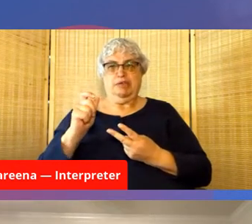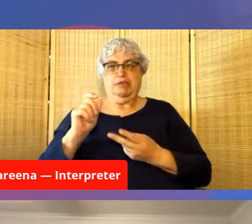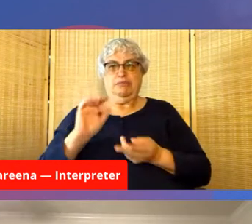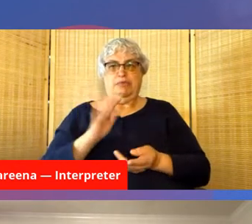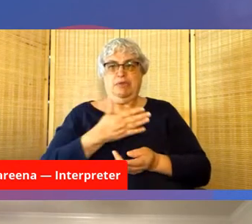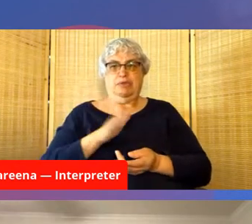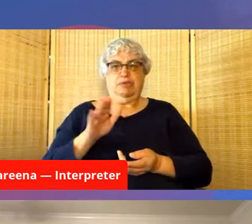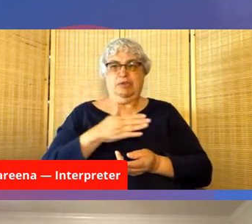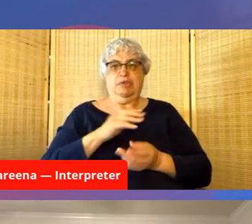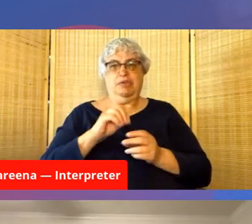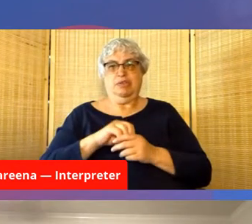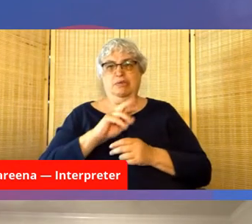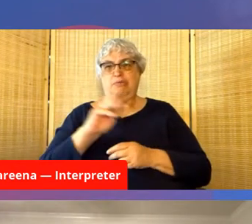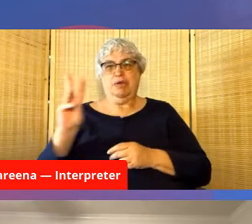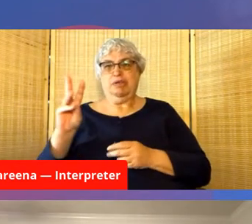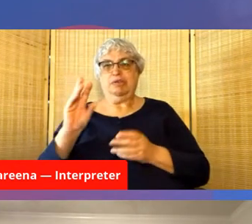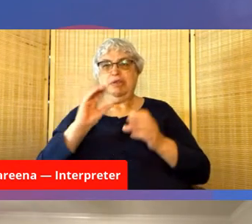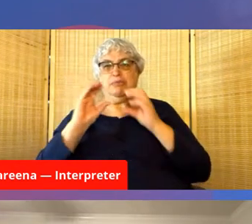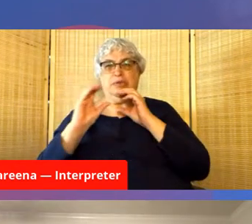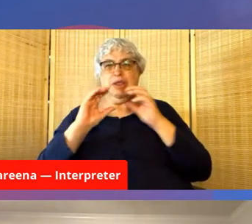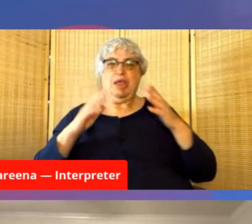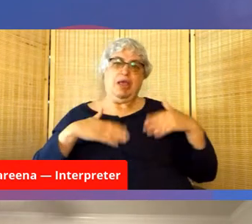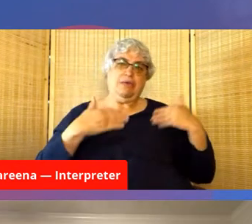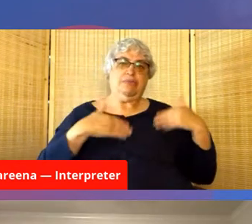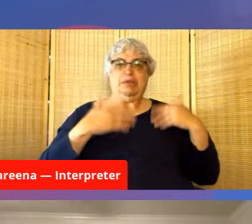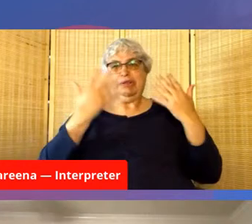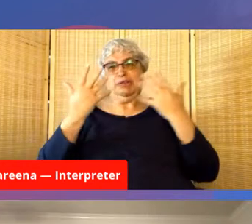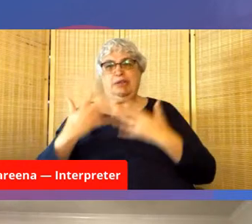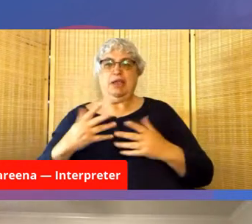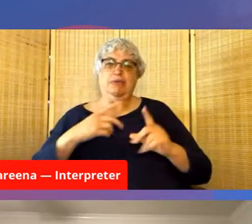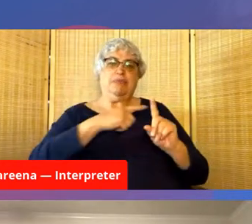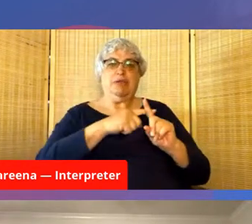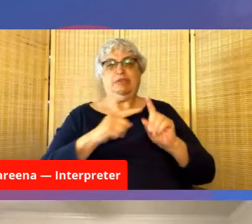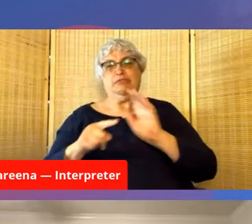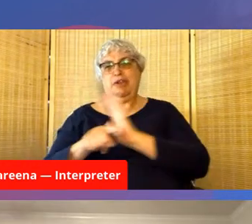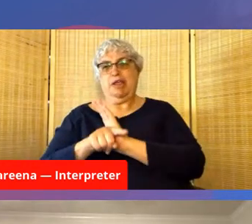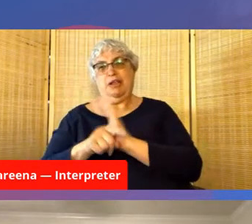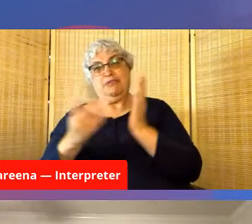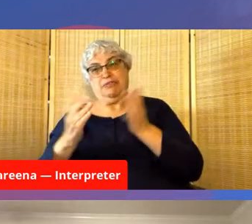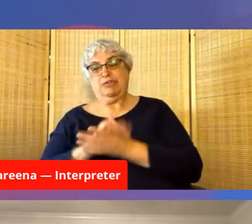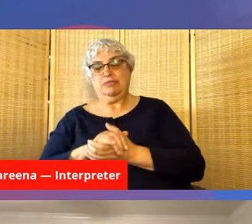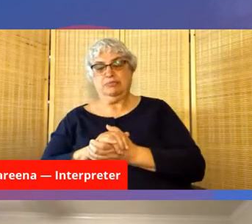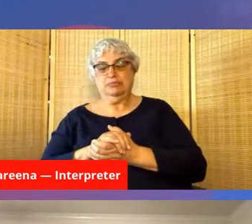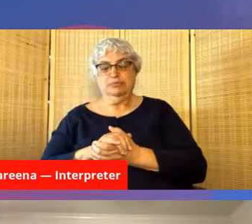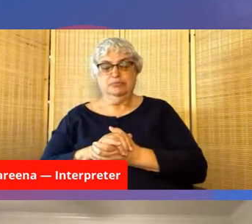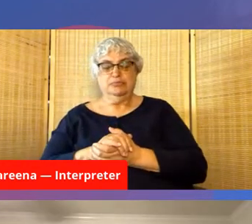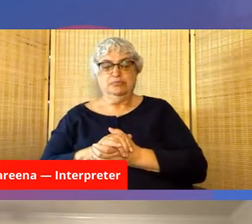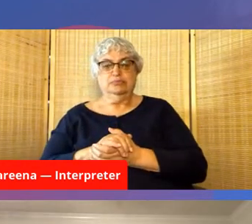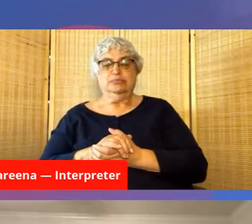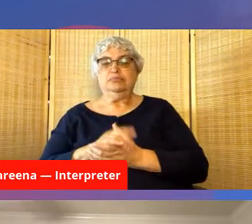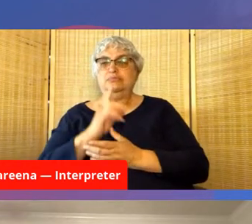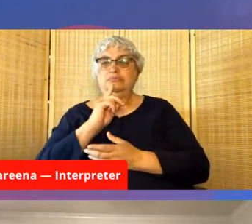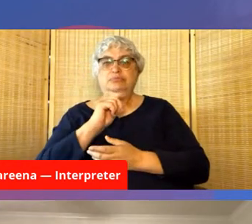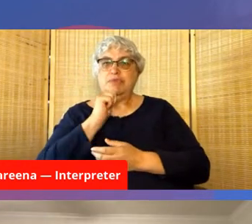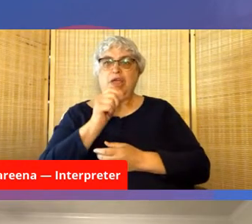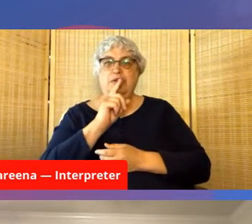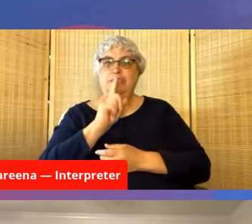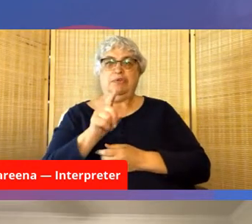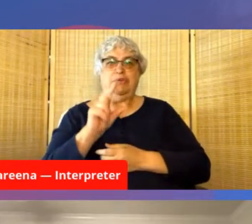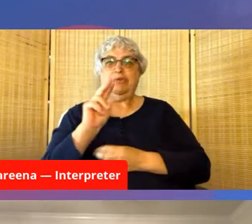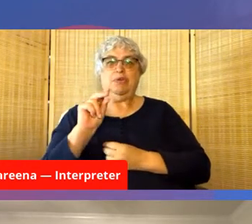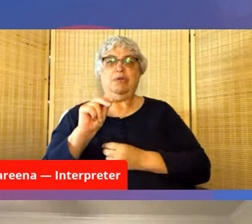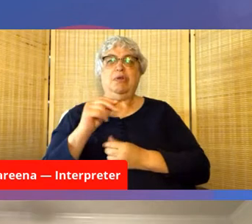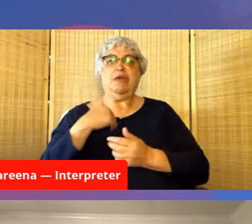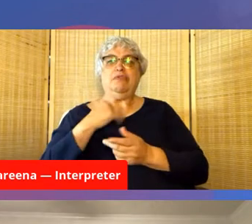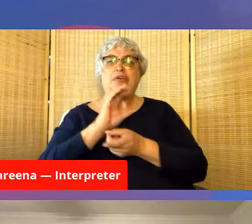music in the West communicates being happy or sad or positive or negative emotion. But actually, that's not absolute. There are